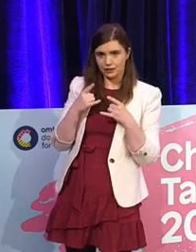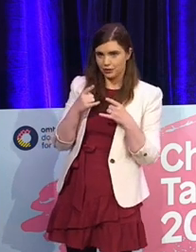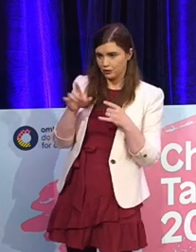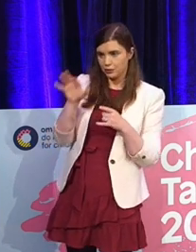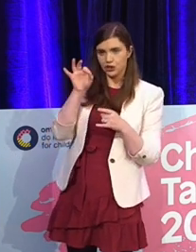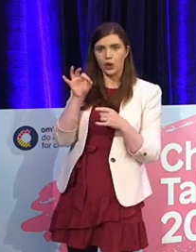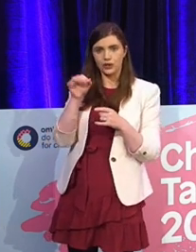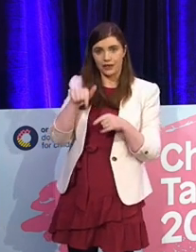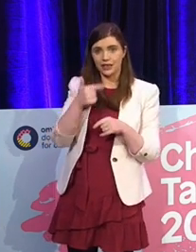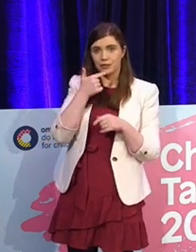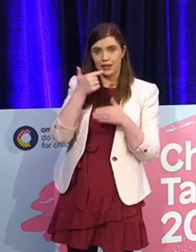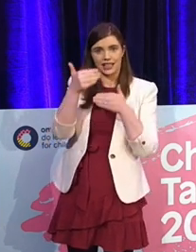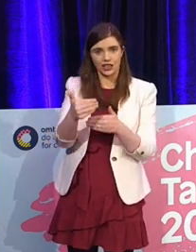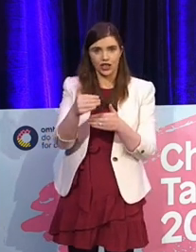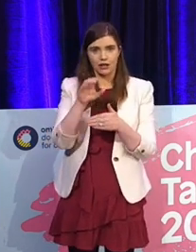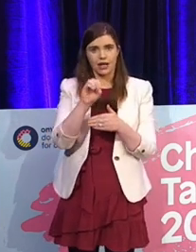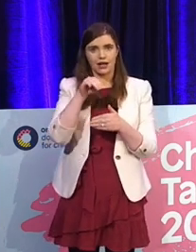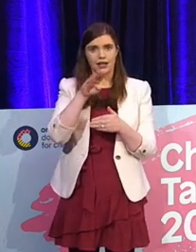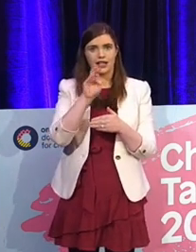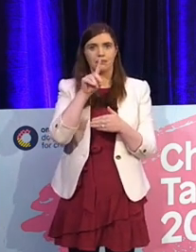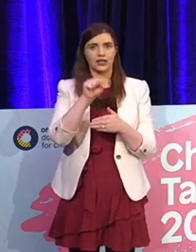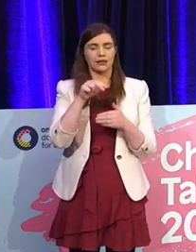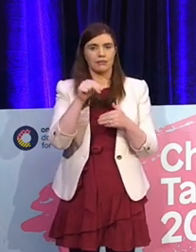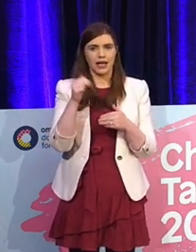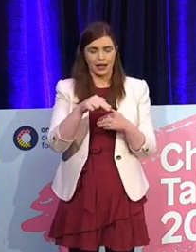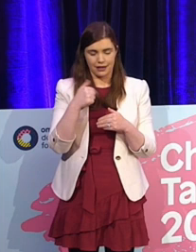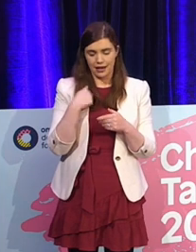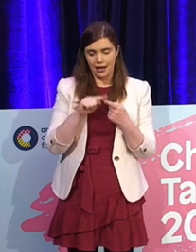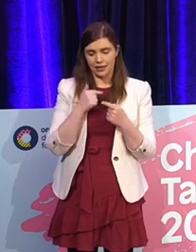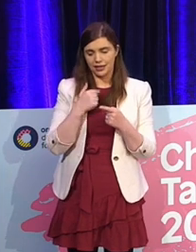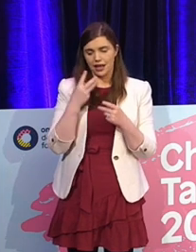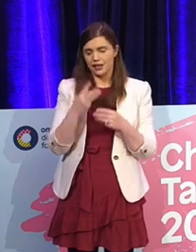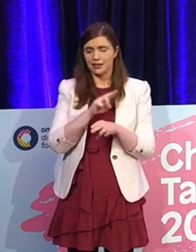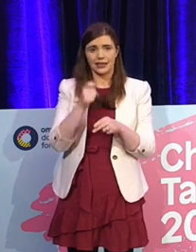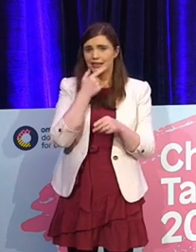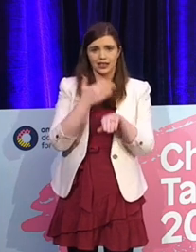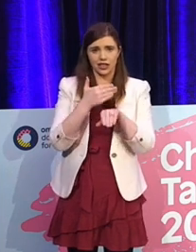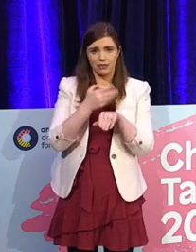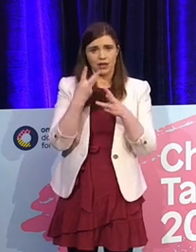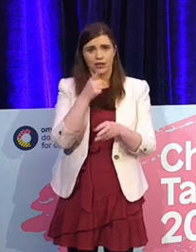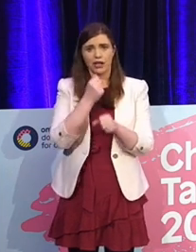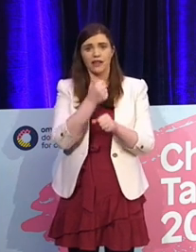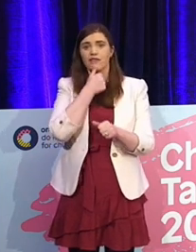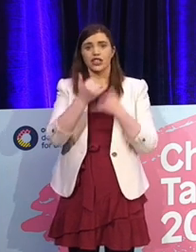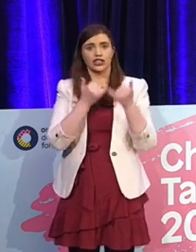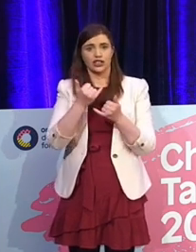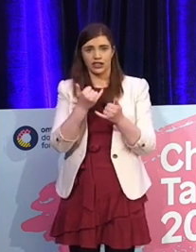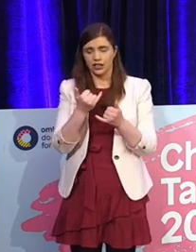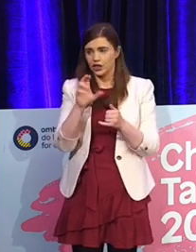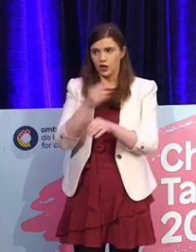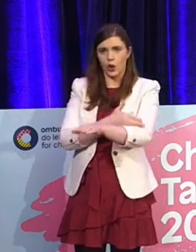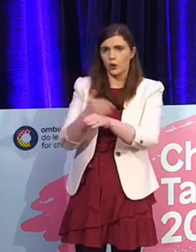term. But it's not an easy job, and I just want to bring you back to maybe the first year I was involved. When I came in, there's no